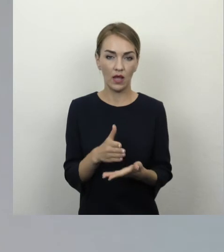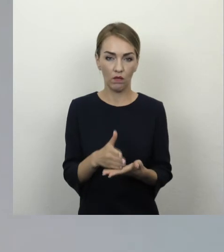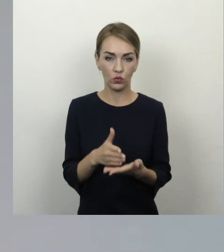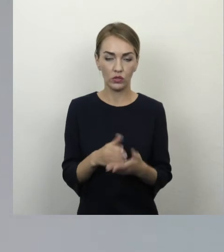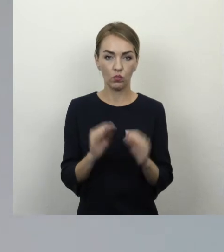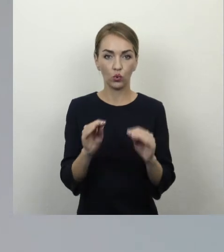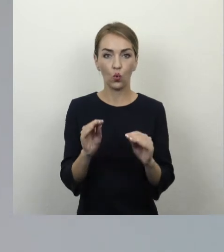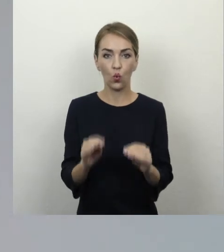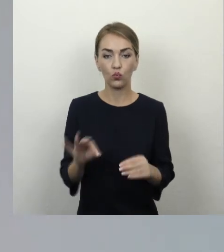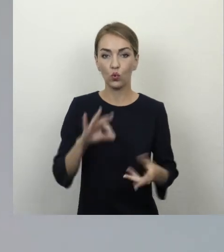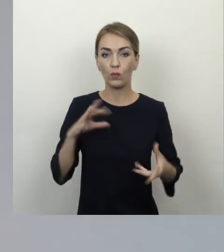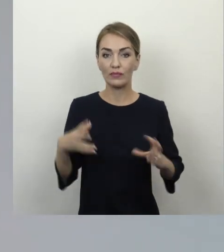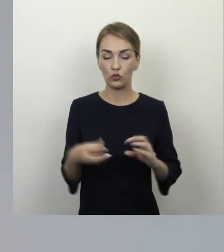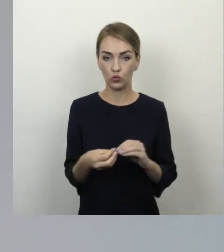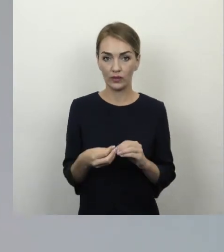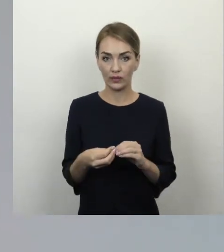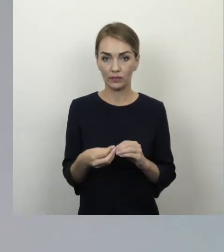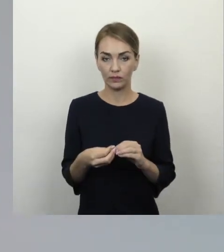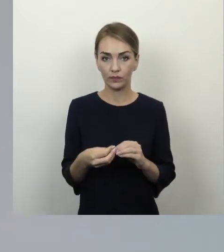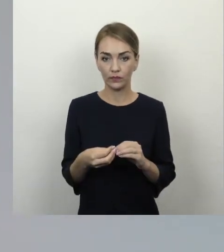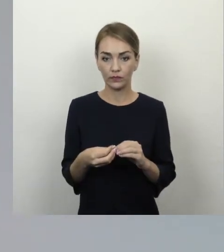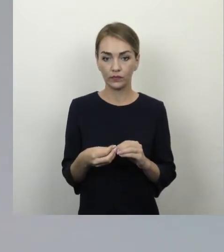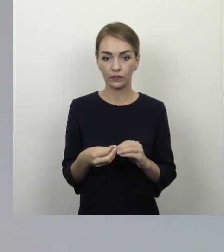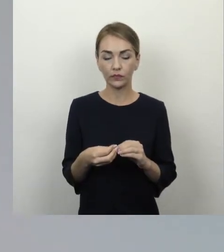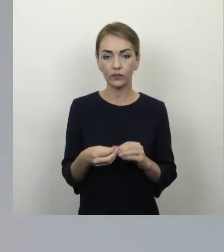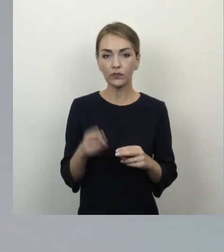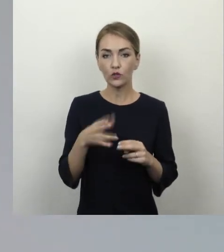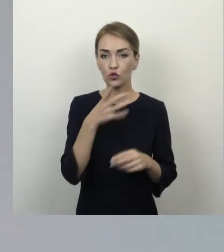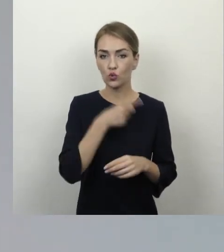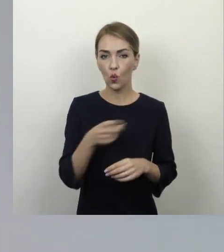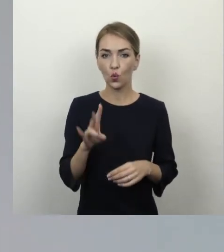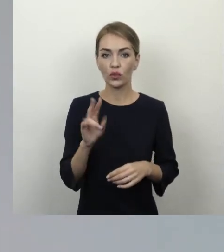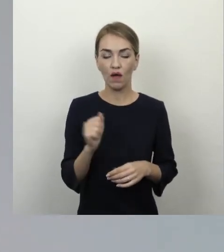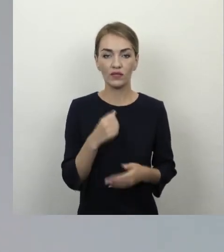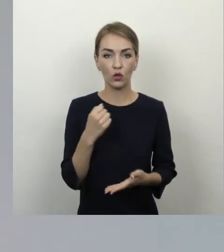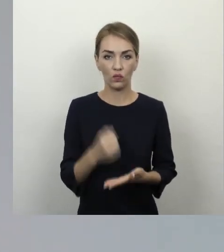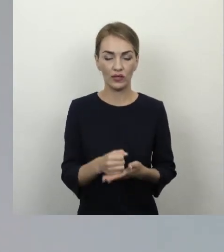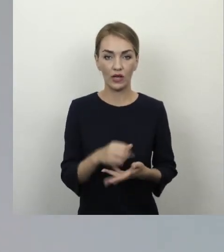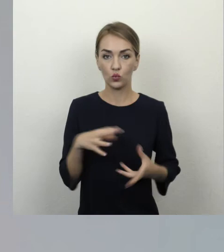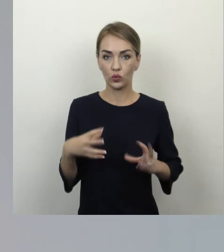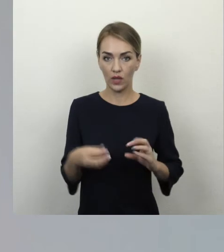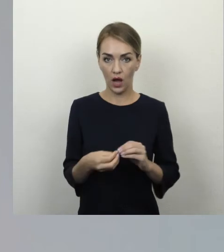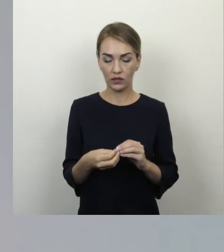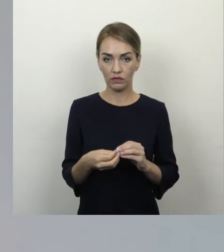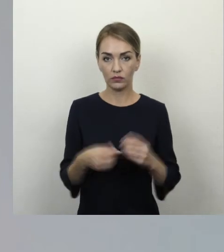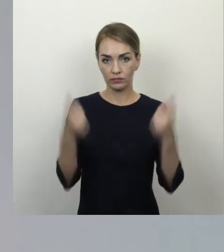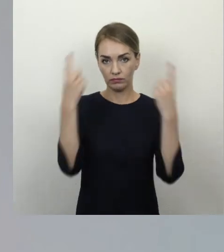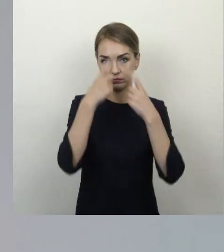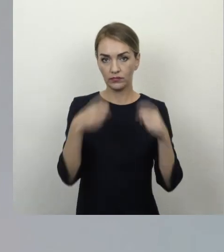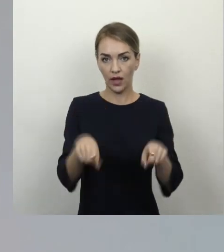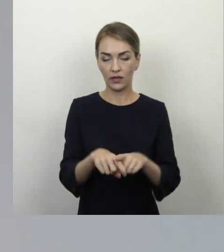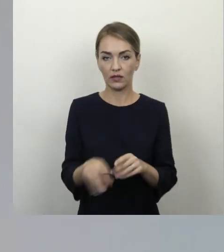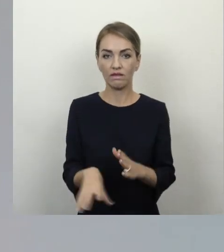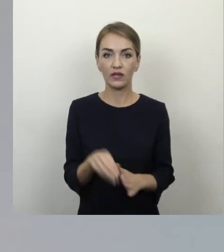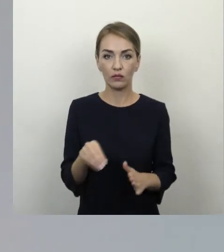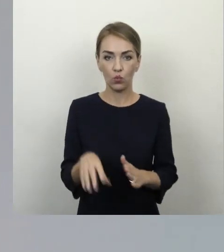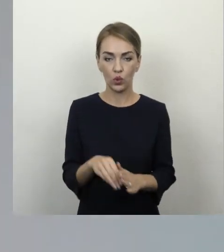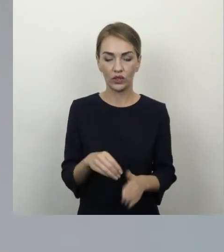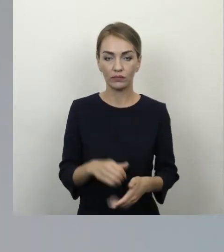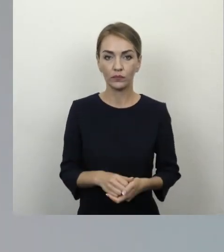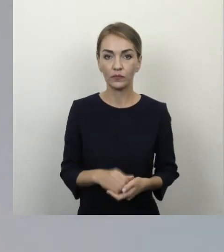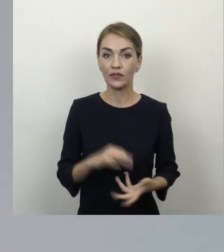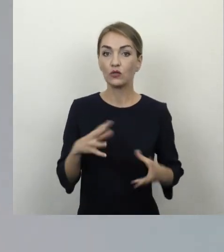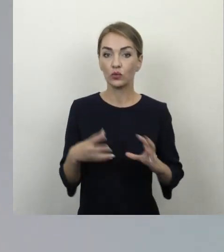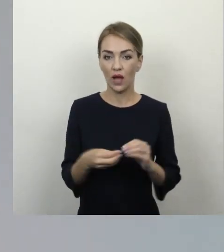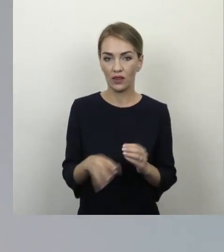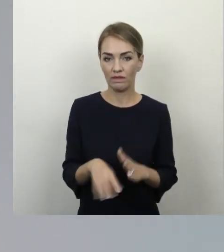so that the Central Election Commission, having all the protocols and within the deadline, official deadline, would announce